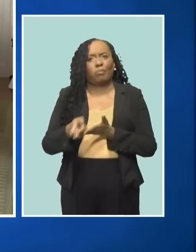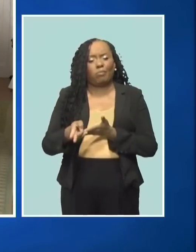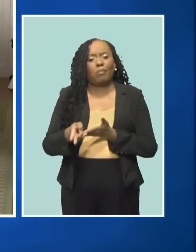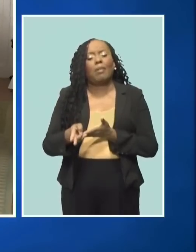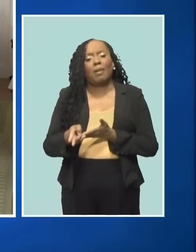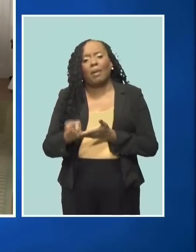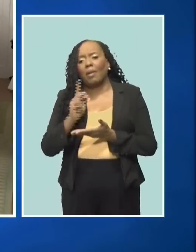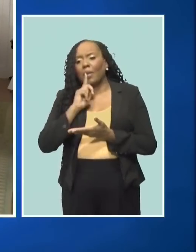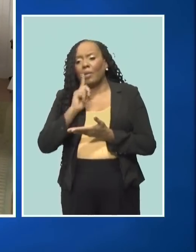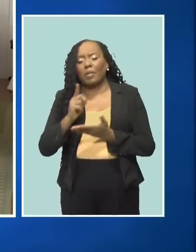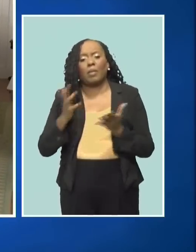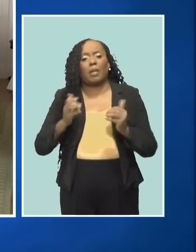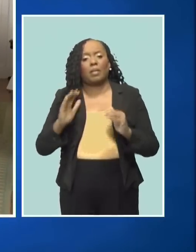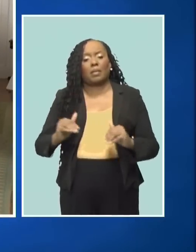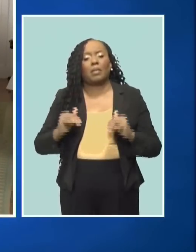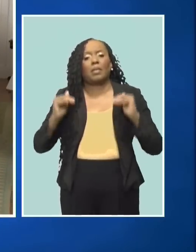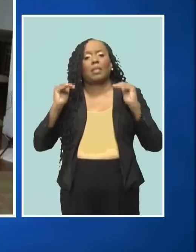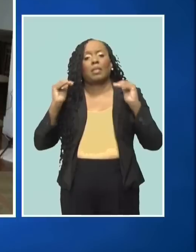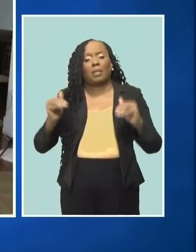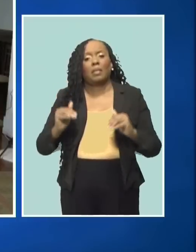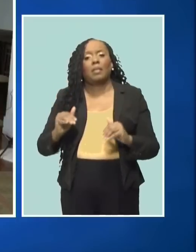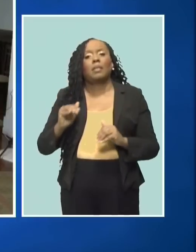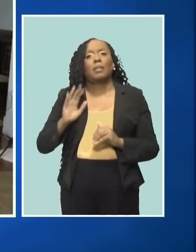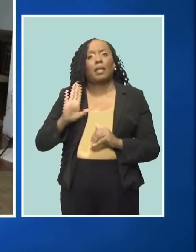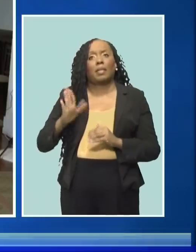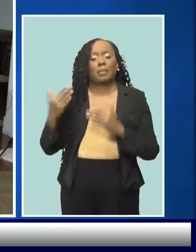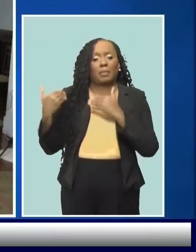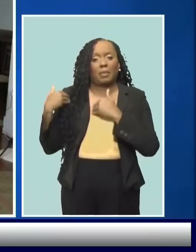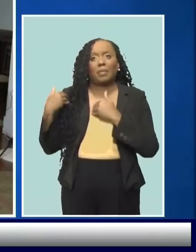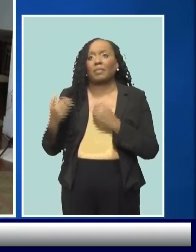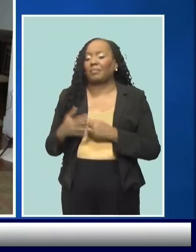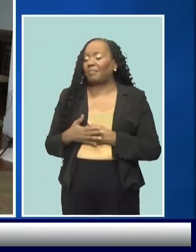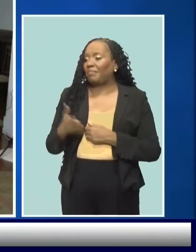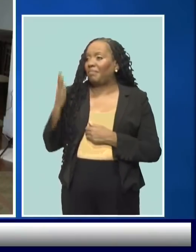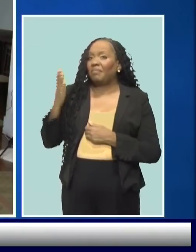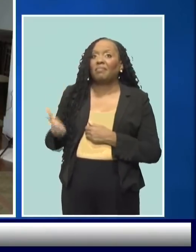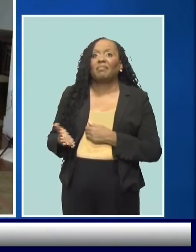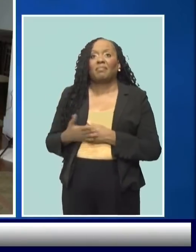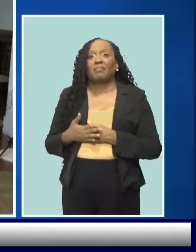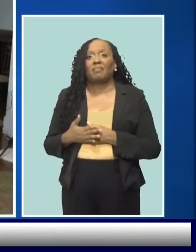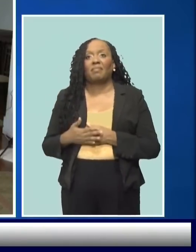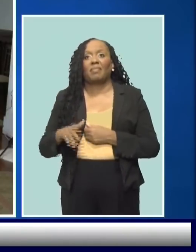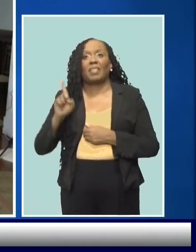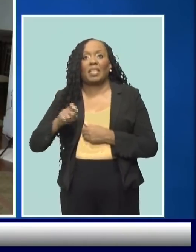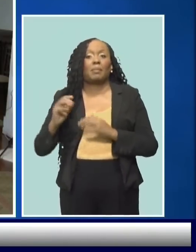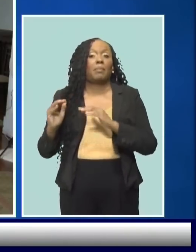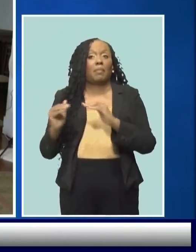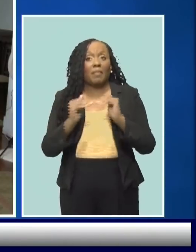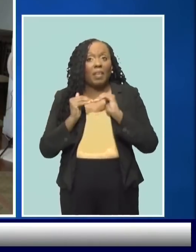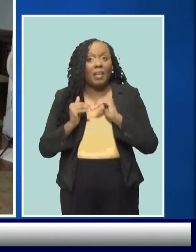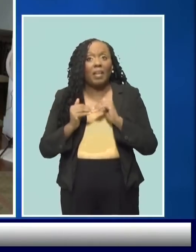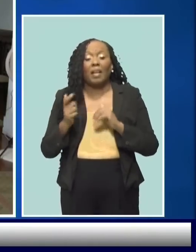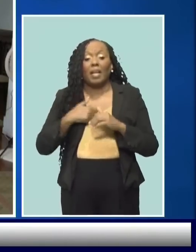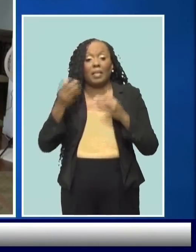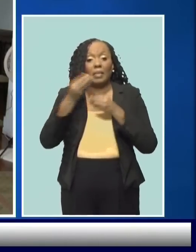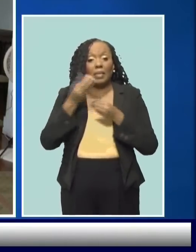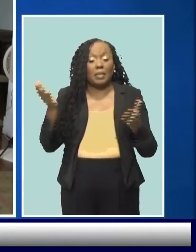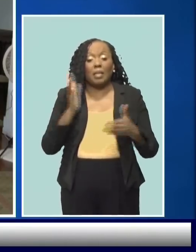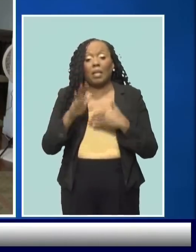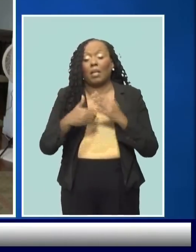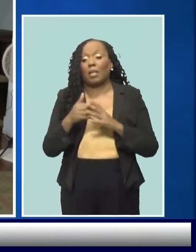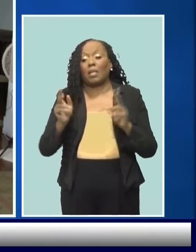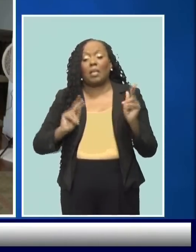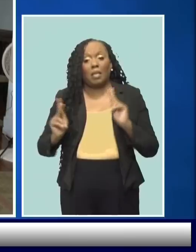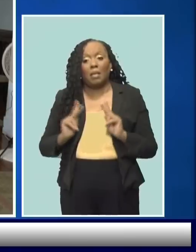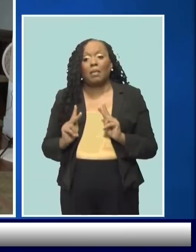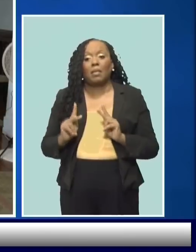he intends to uphold the office. In my training, was taught that you have got to be fair, like I just said, to all those persons whom you come in